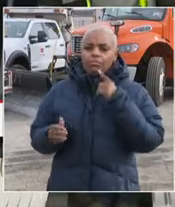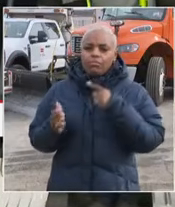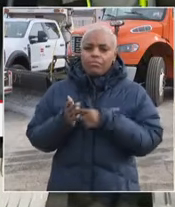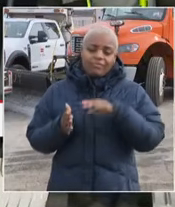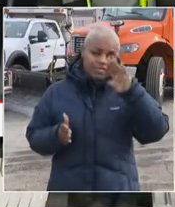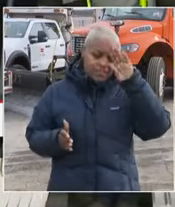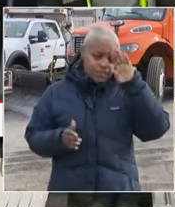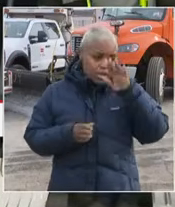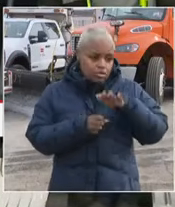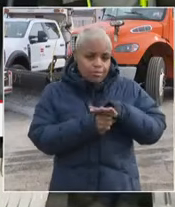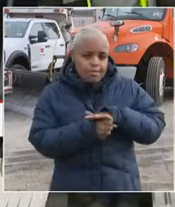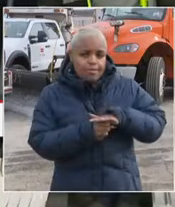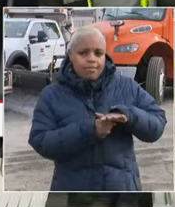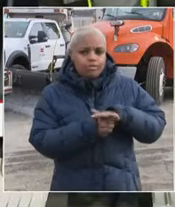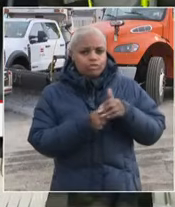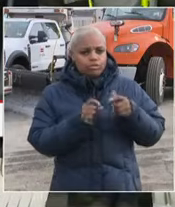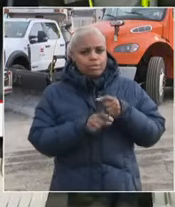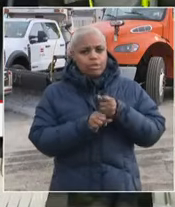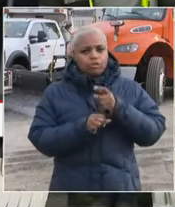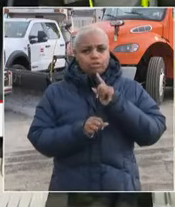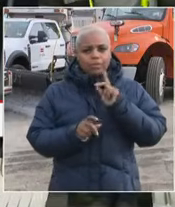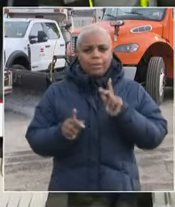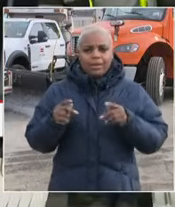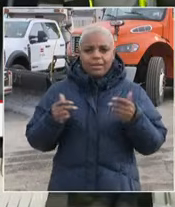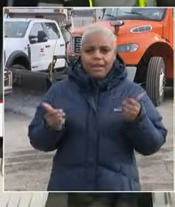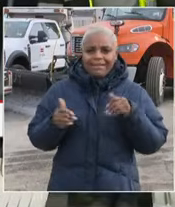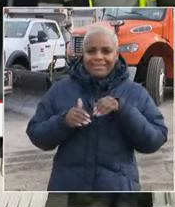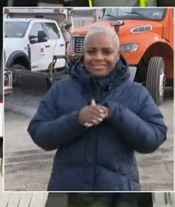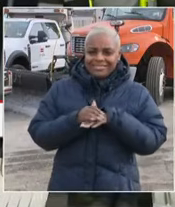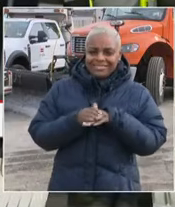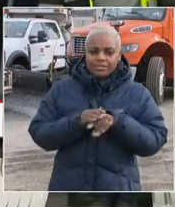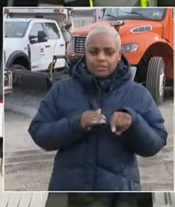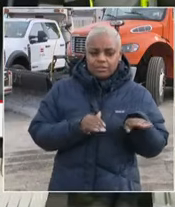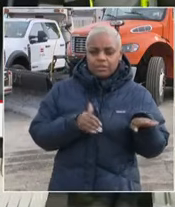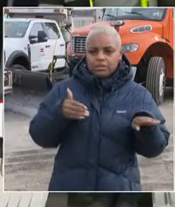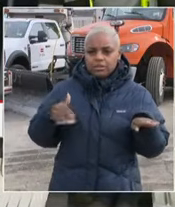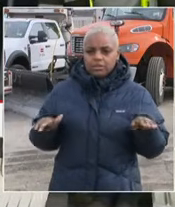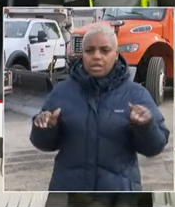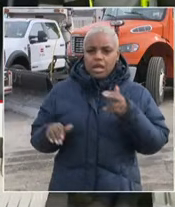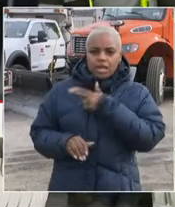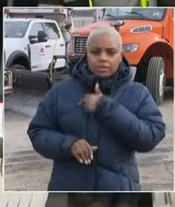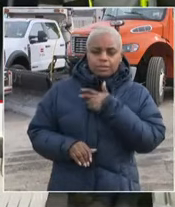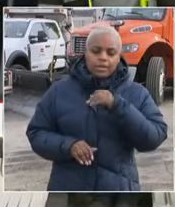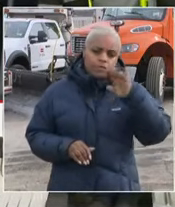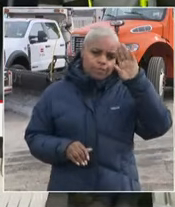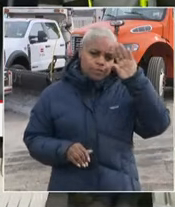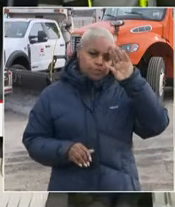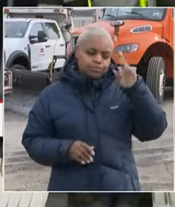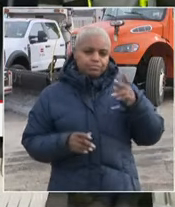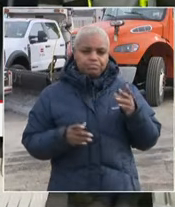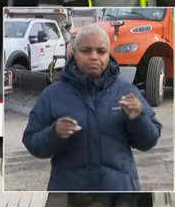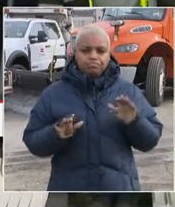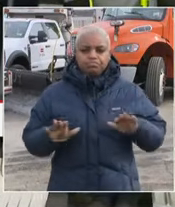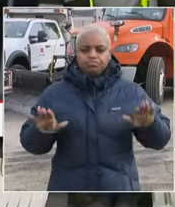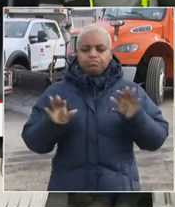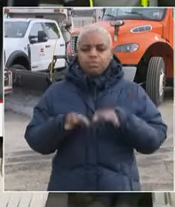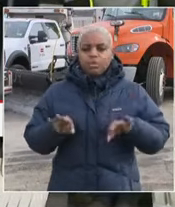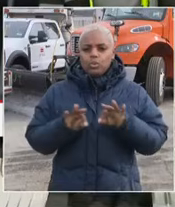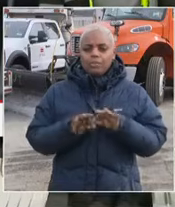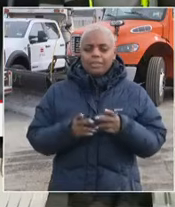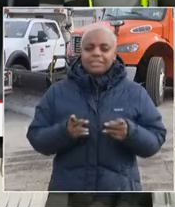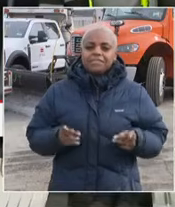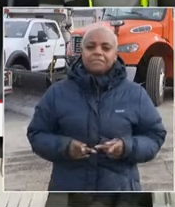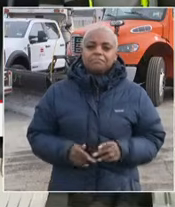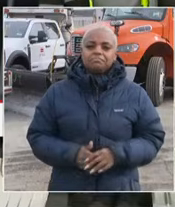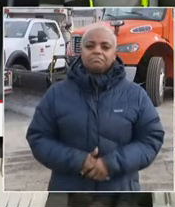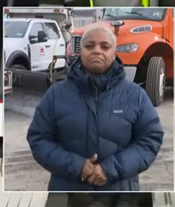to those critical resources and critical facilities the best we can. Put all that in Metro Access, same deal.